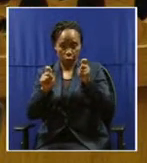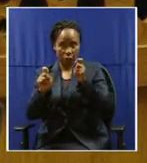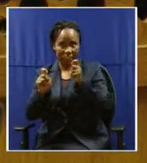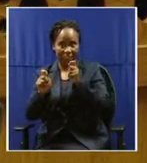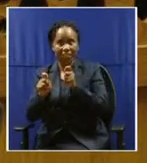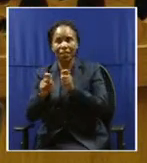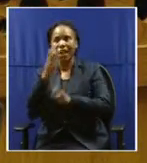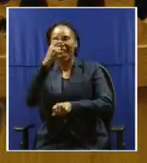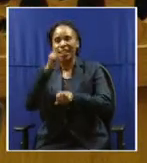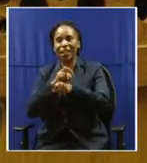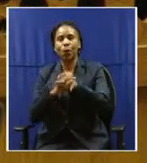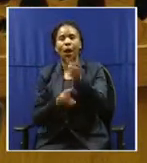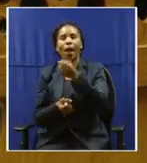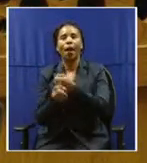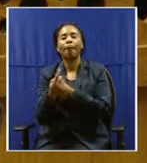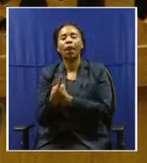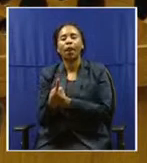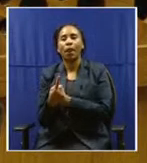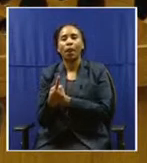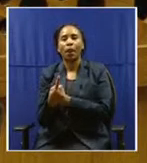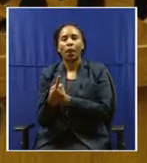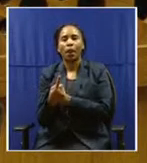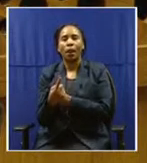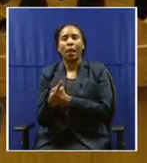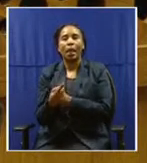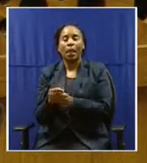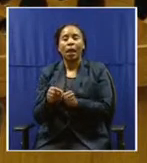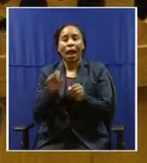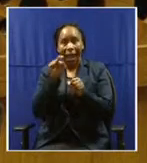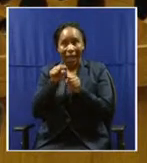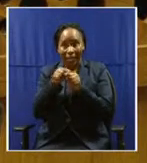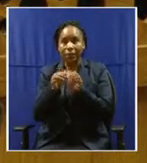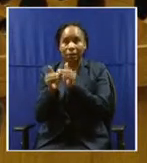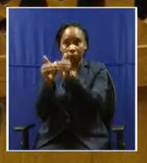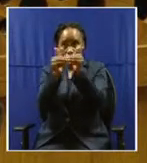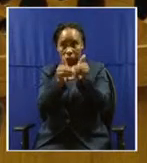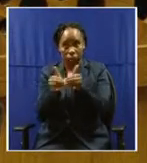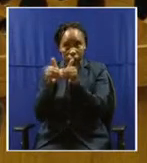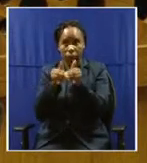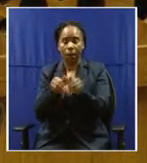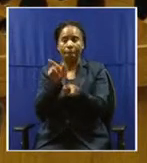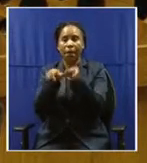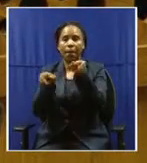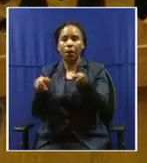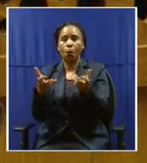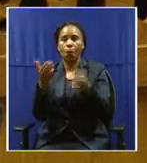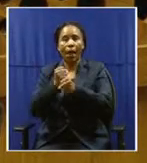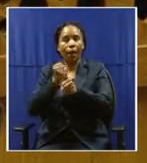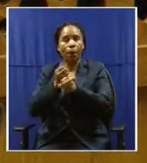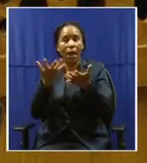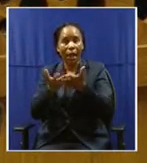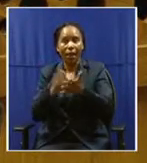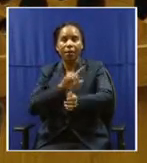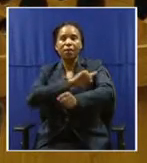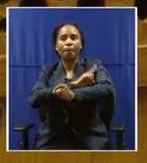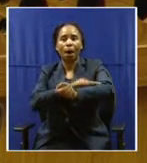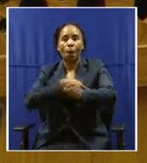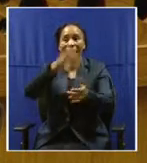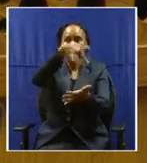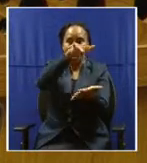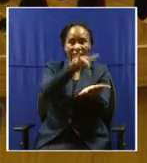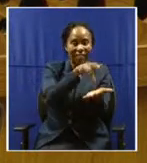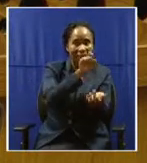care of the people who work in those power stations, the people who work in the